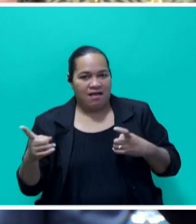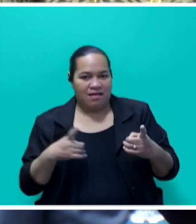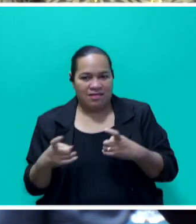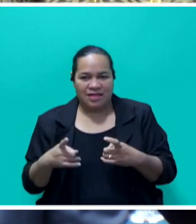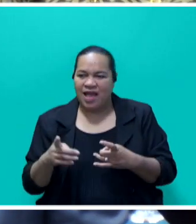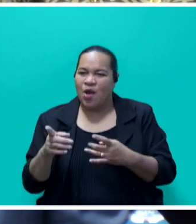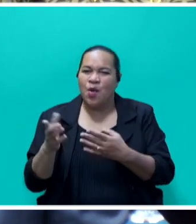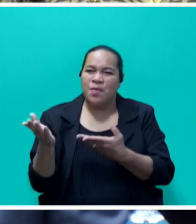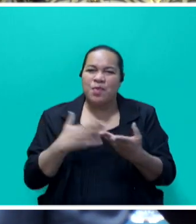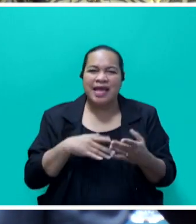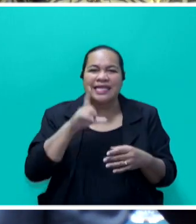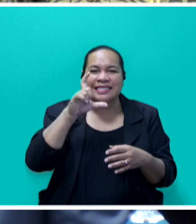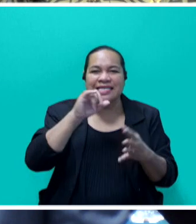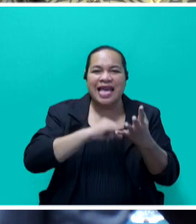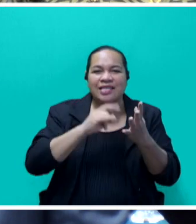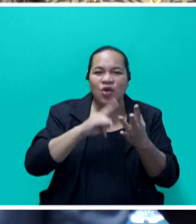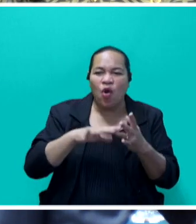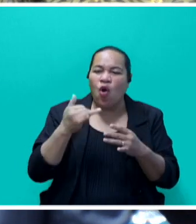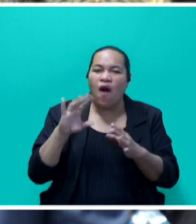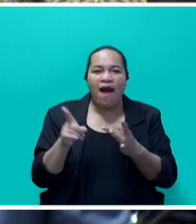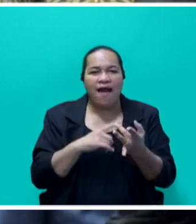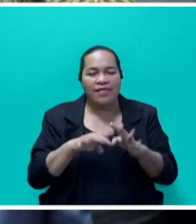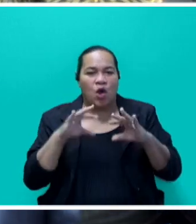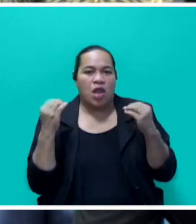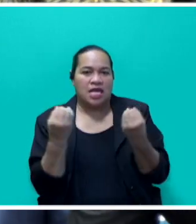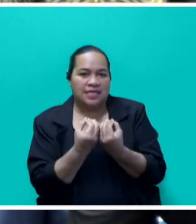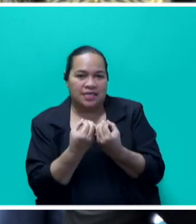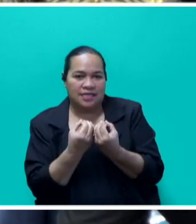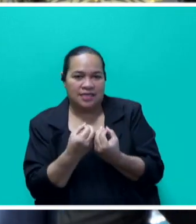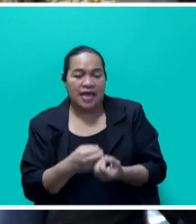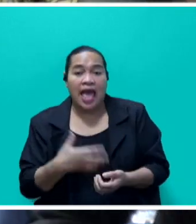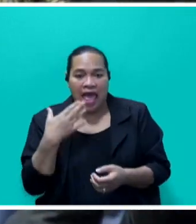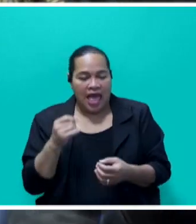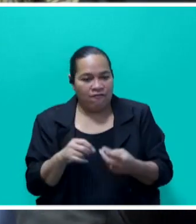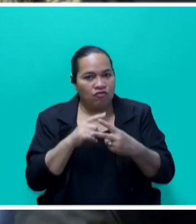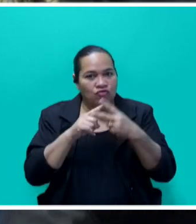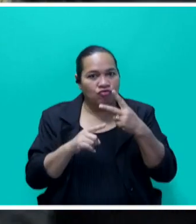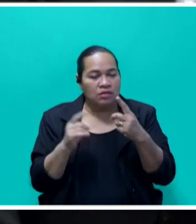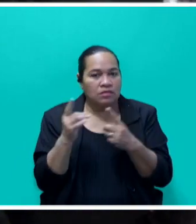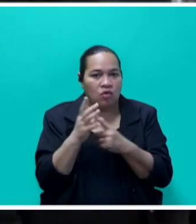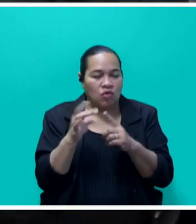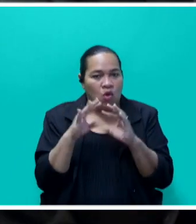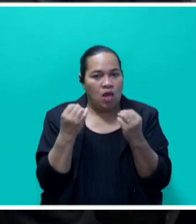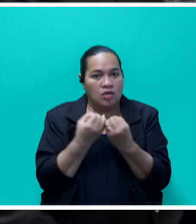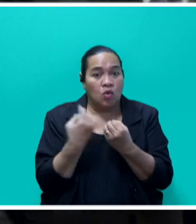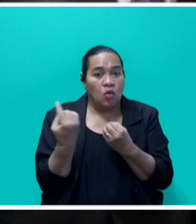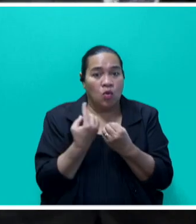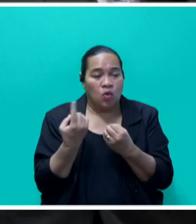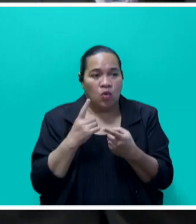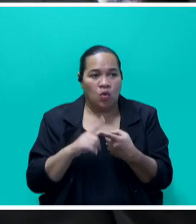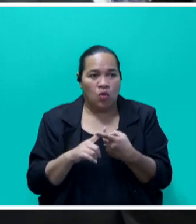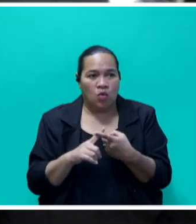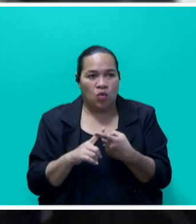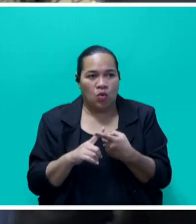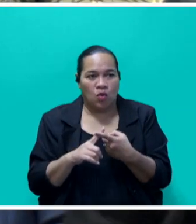in CSOs and other organizations. And there are two key organizations that we also work with. One